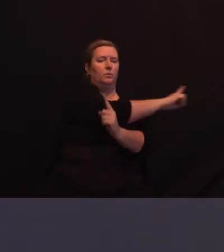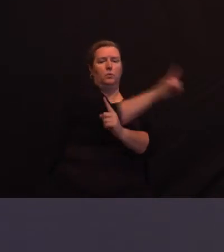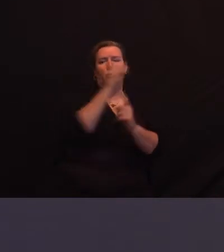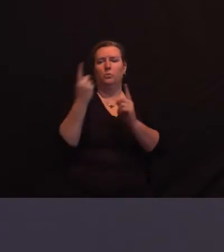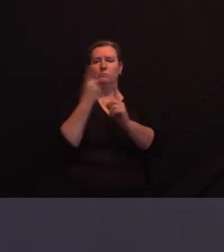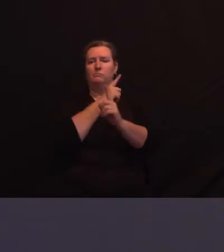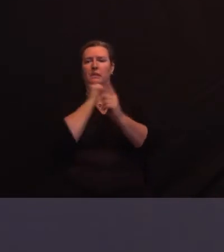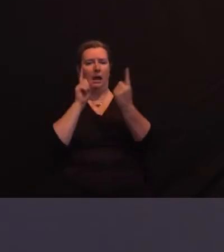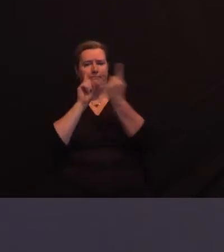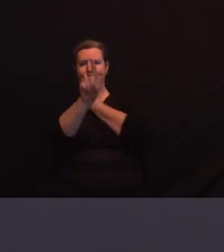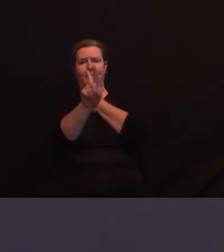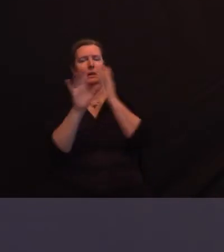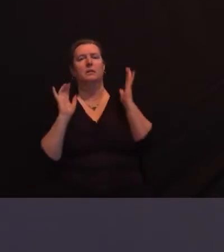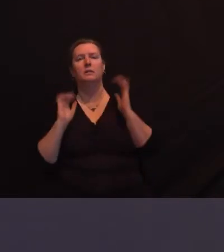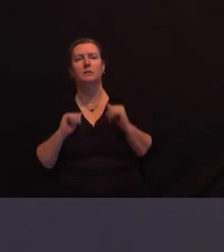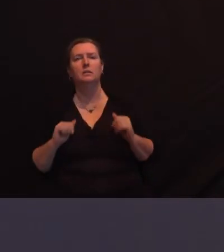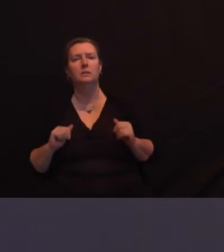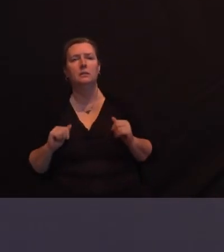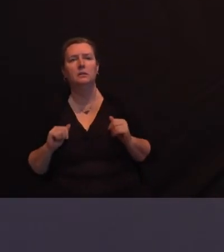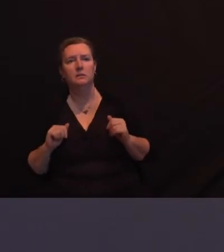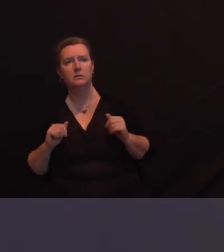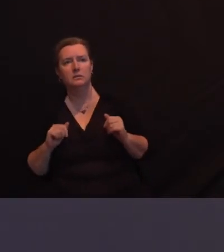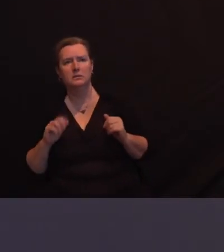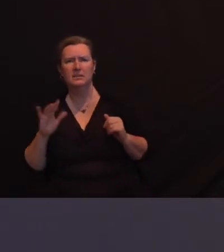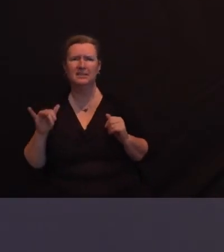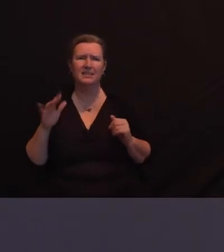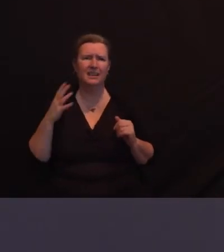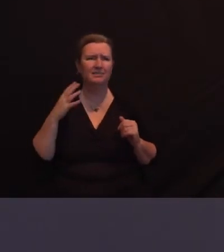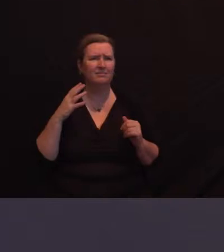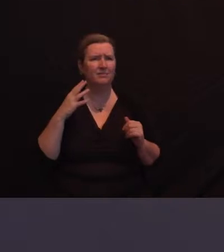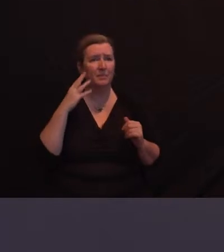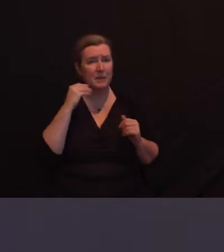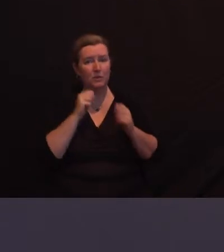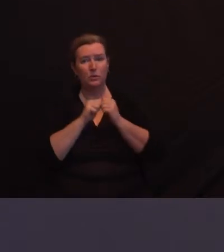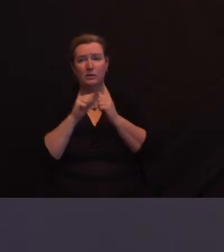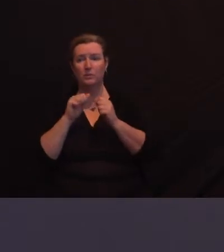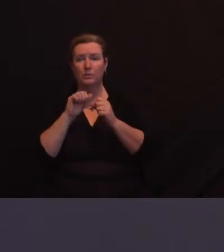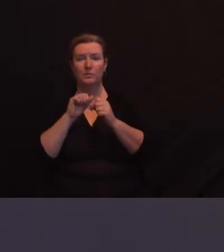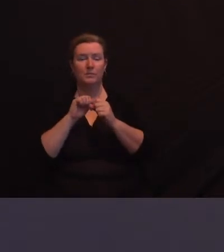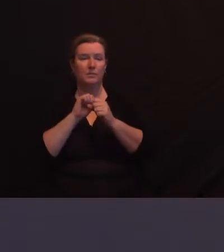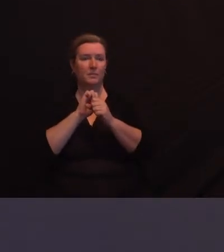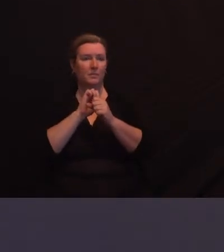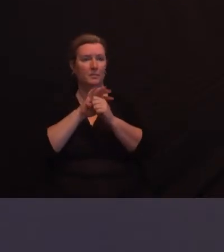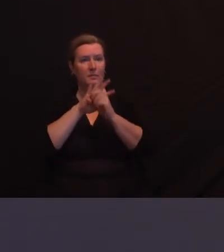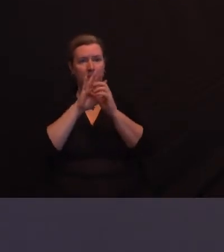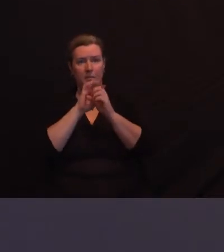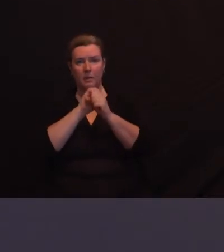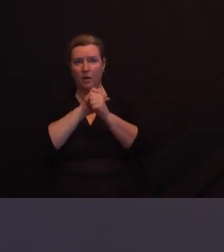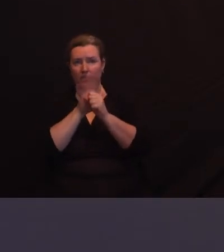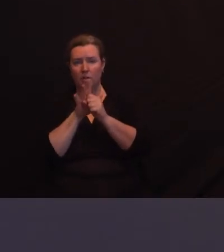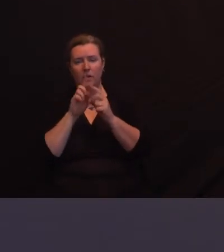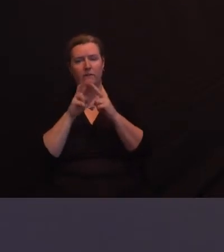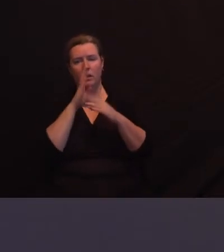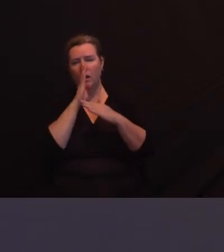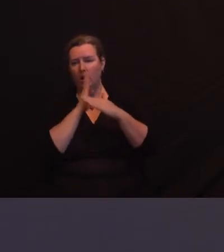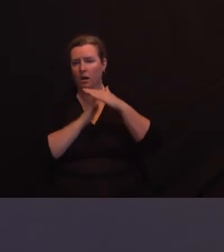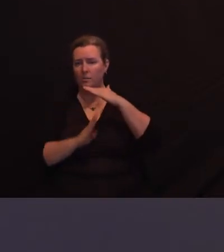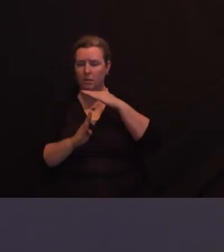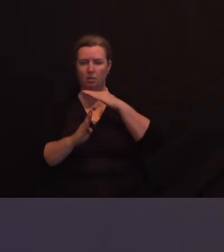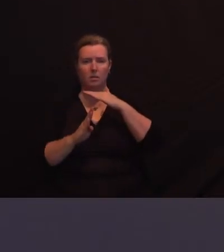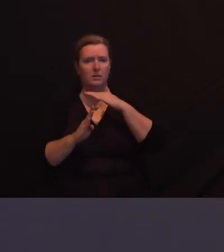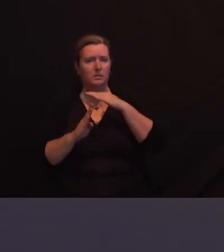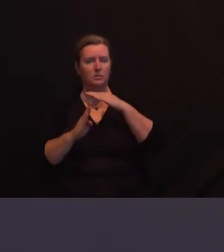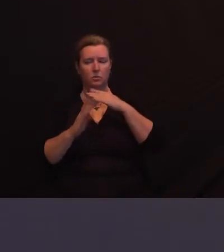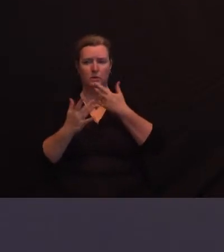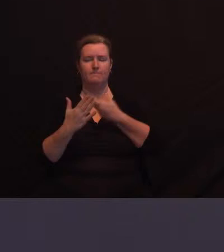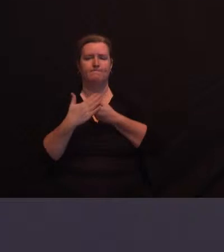humbling experience dealing with this virus. There's a big piece today in the New York Times on this. Every time you think you got this